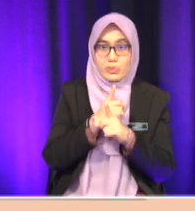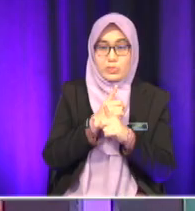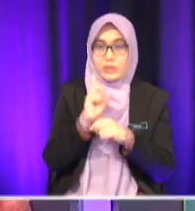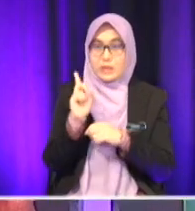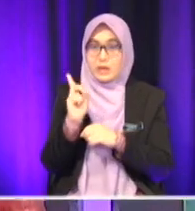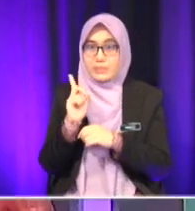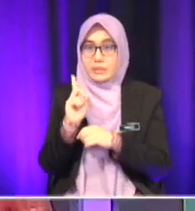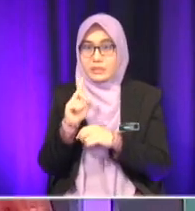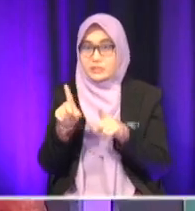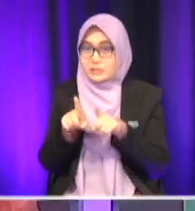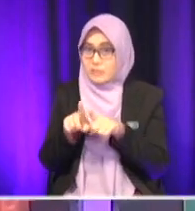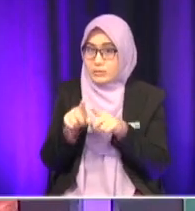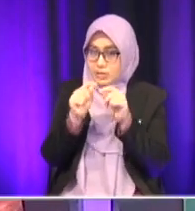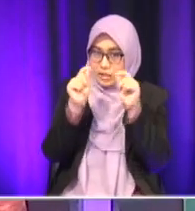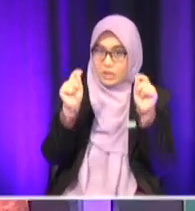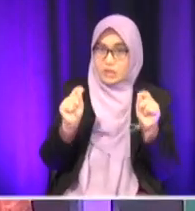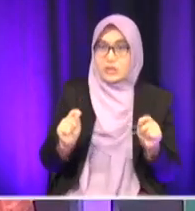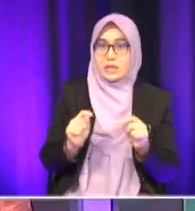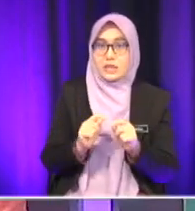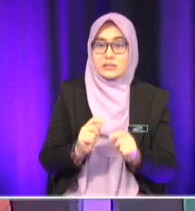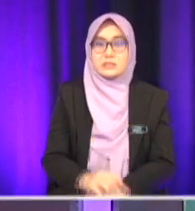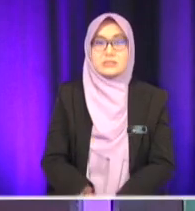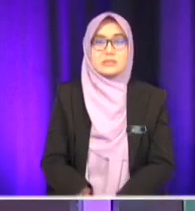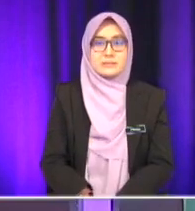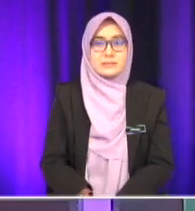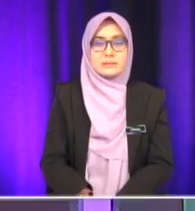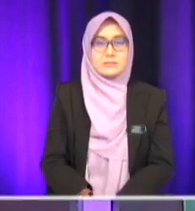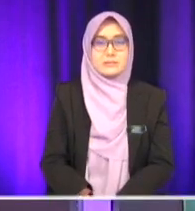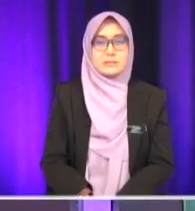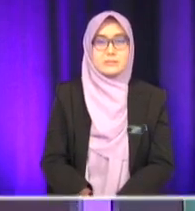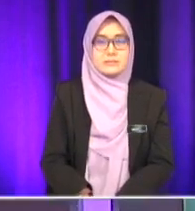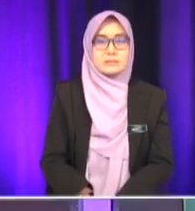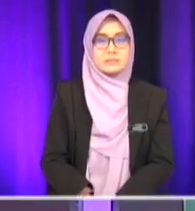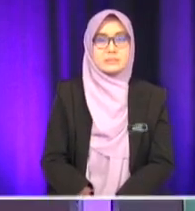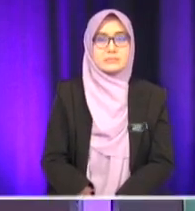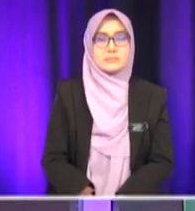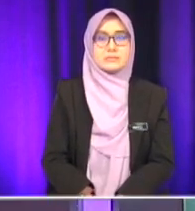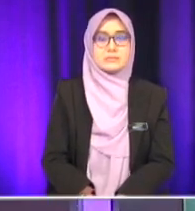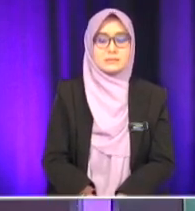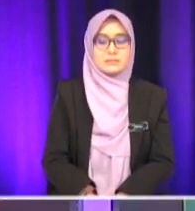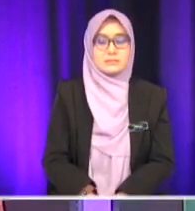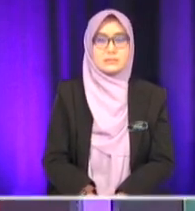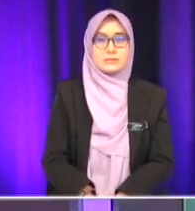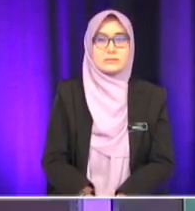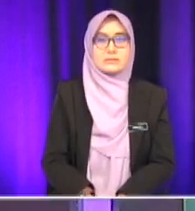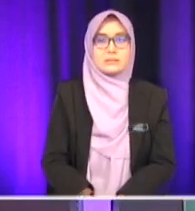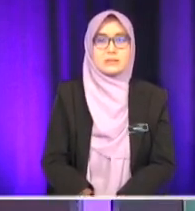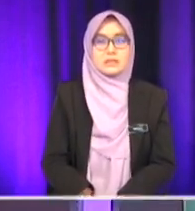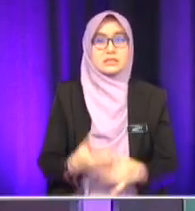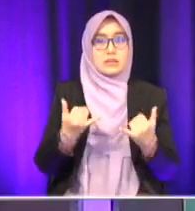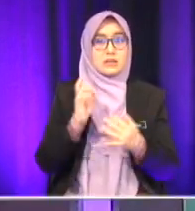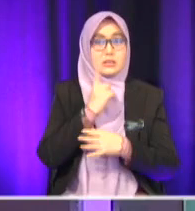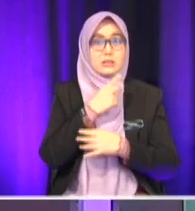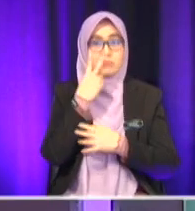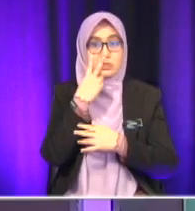going against each other. Yes. So so you can see here, Sean, we have